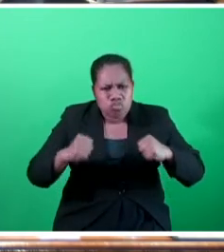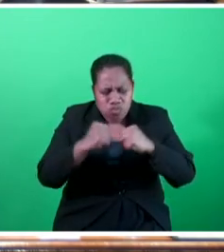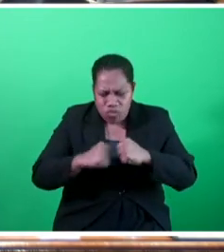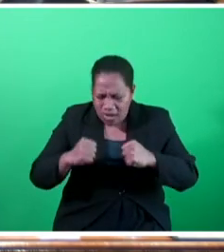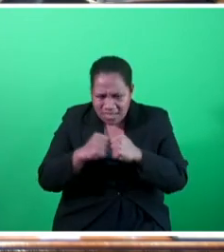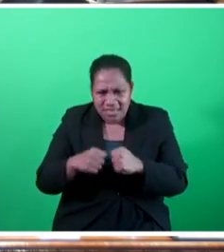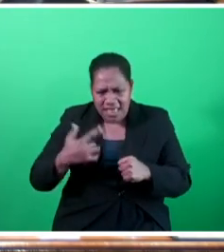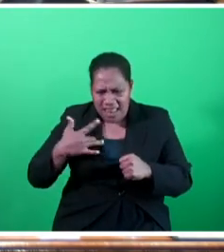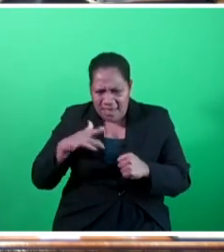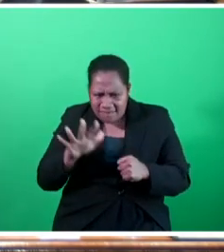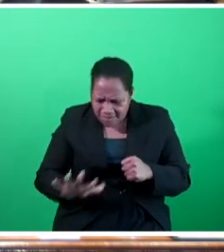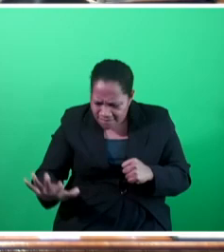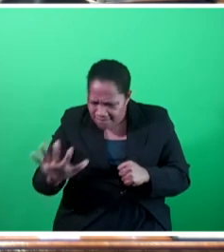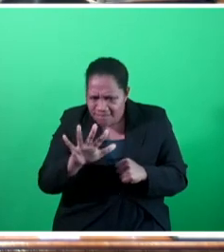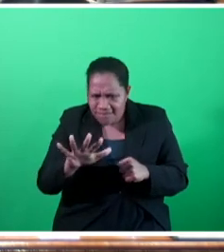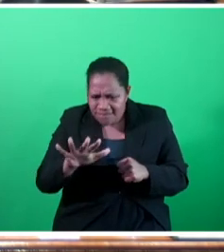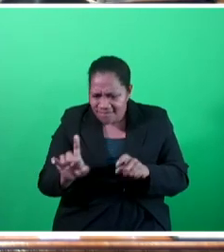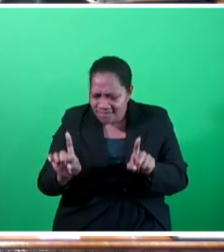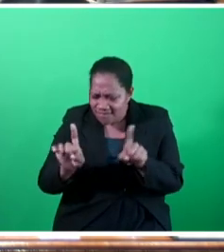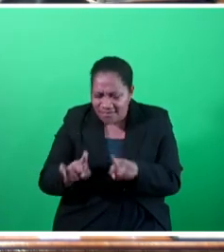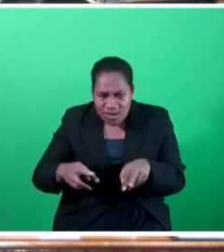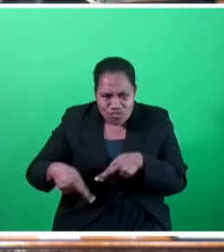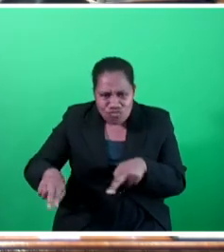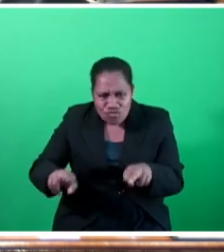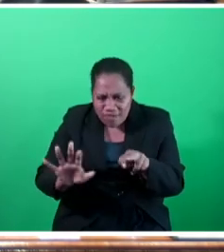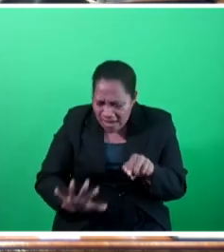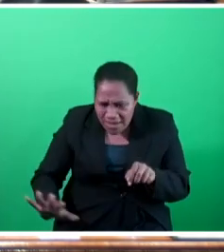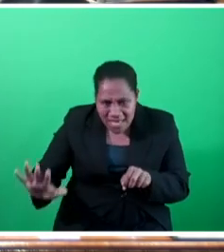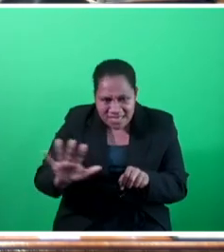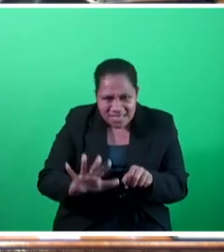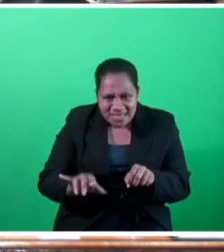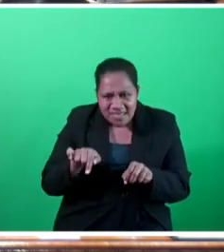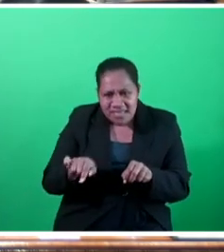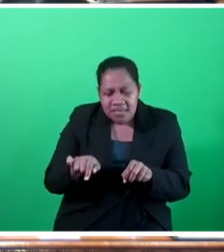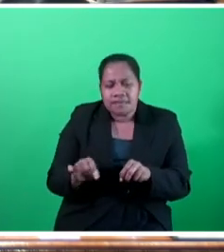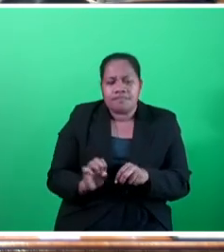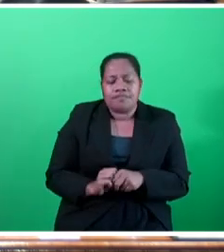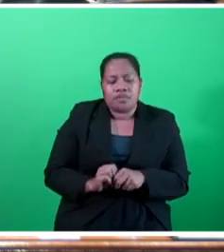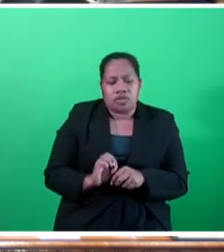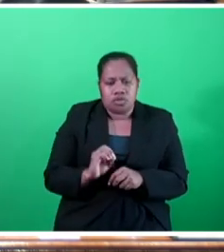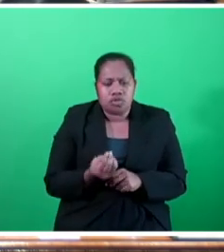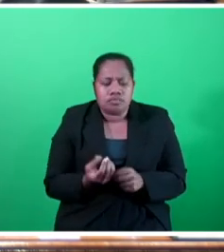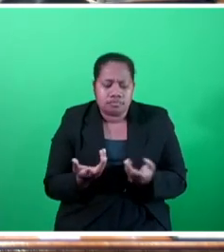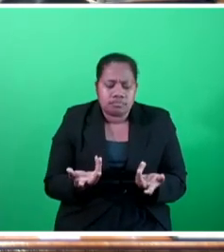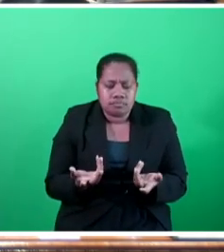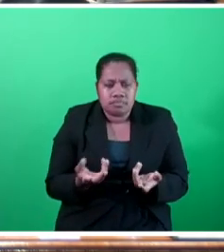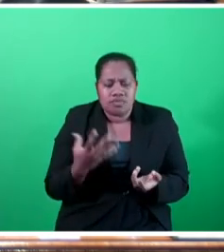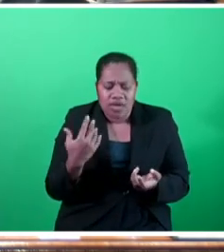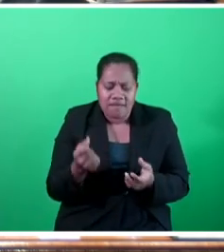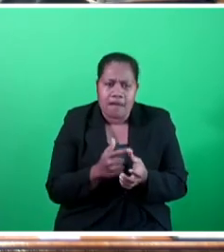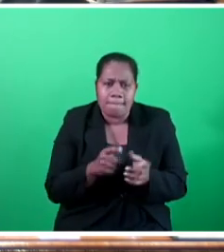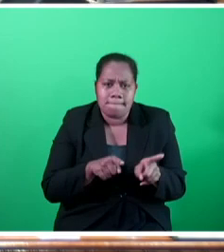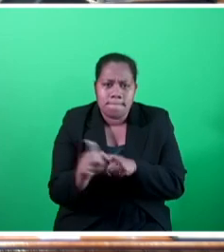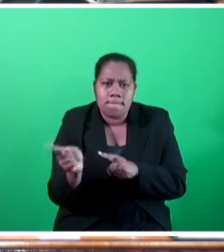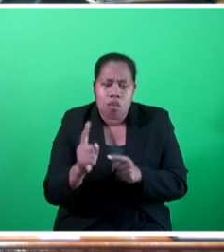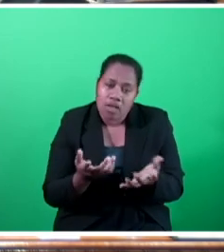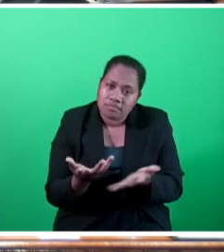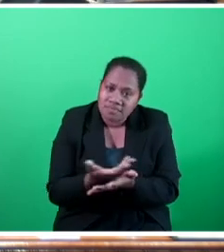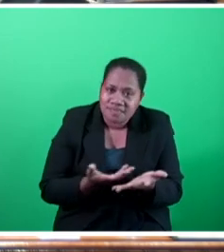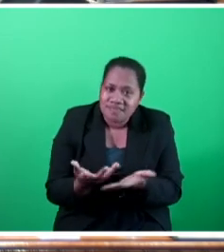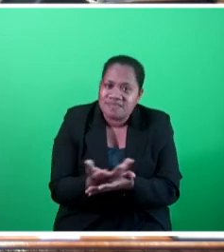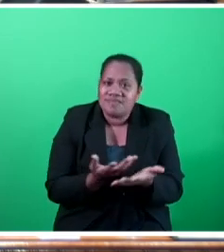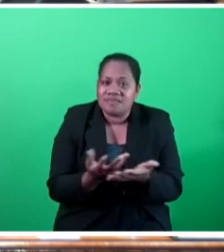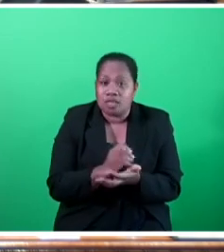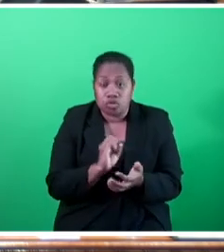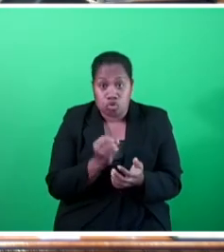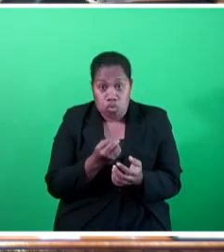the river banks. And Mr. Speaker, so also we've had numerous community consultations. Now, Project A, Mr.